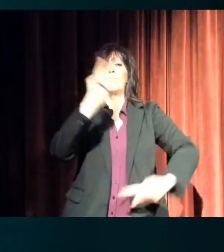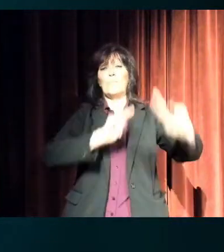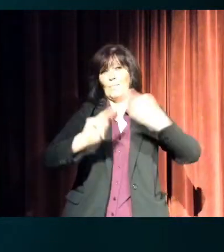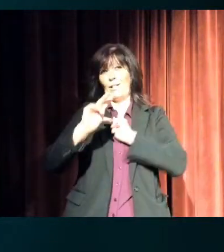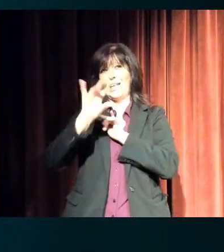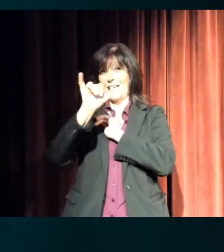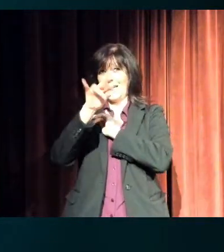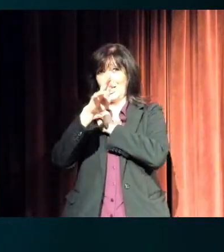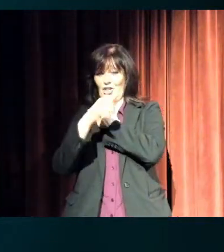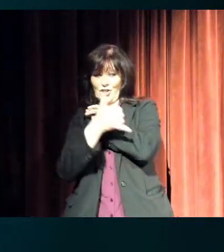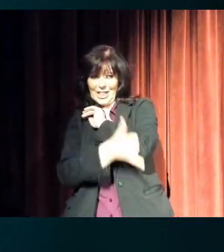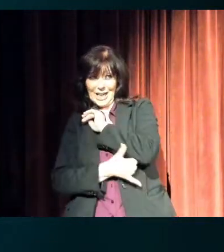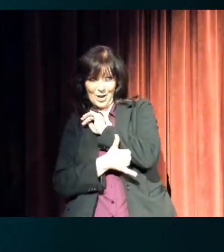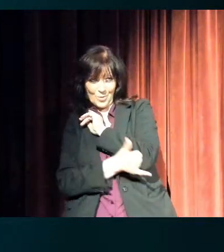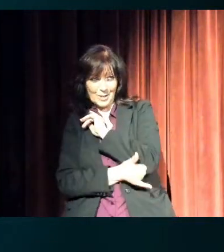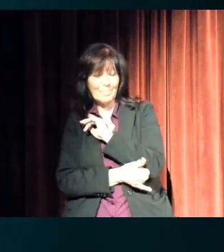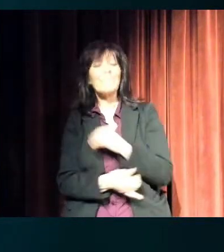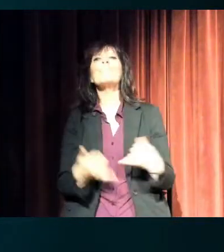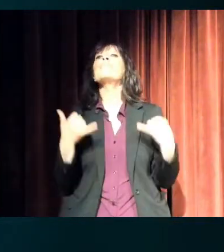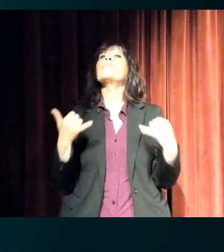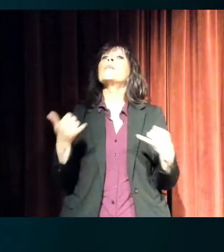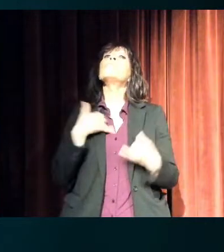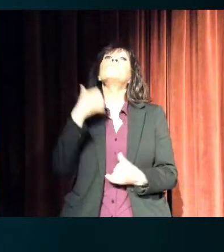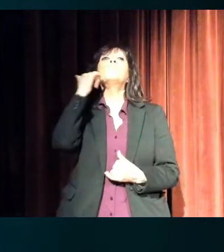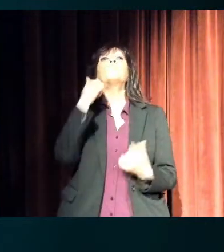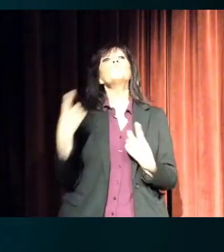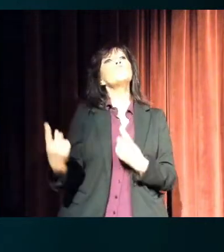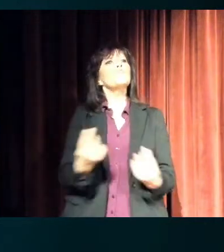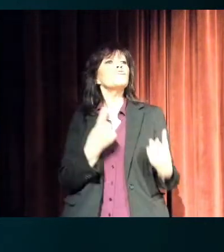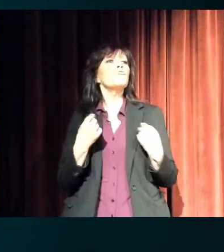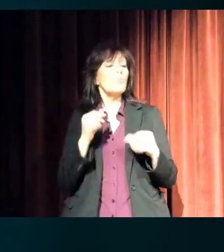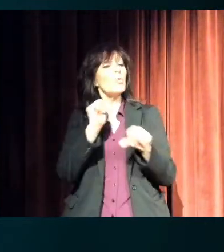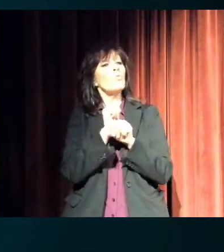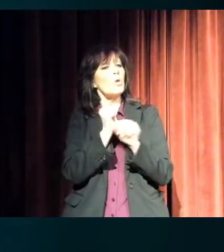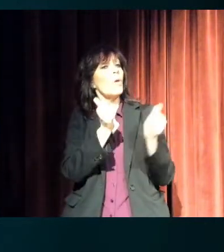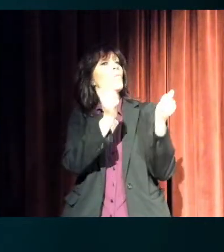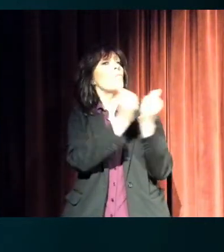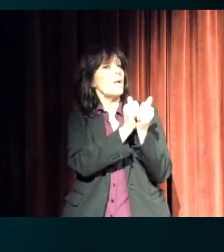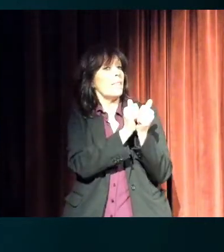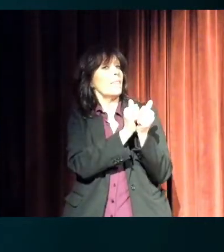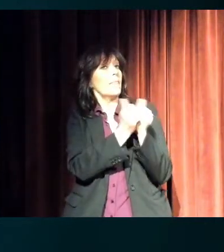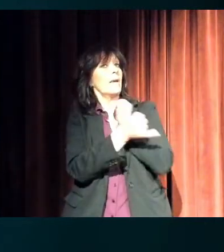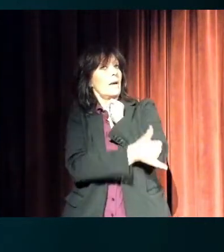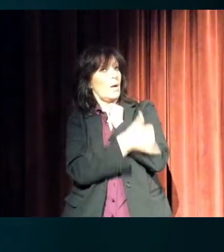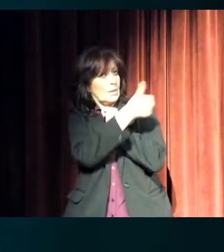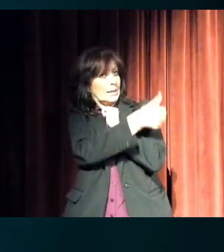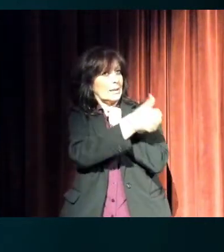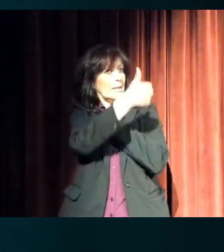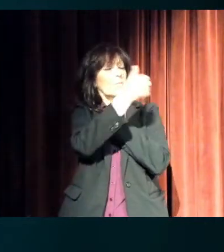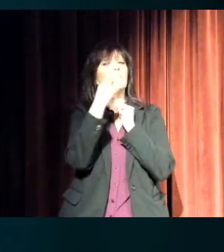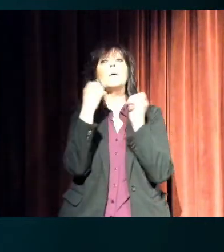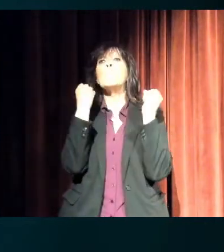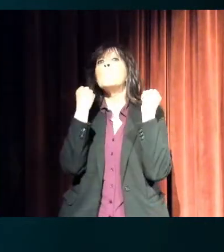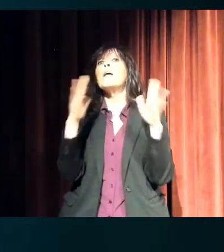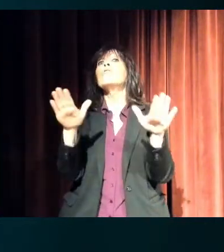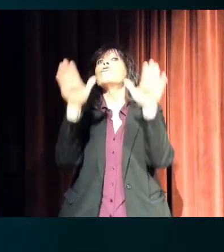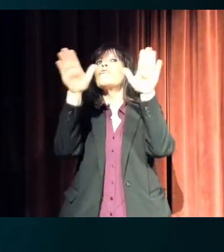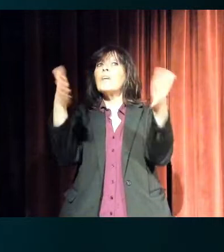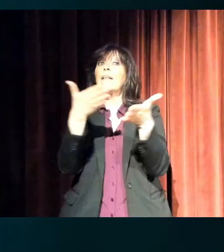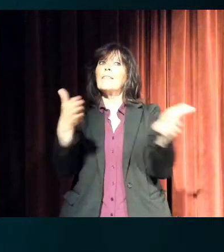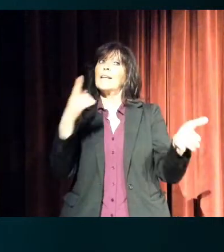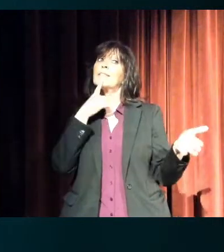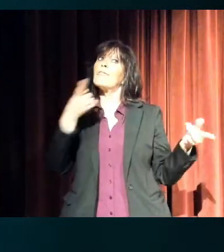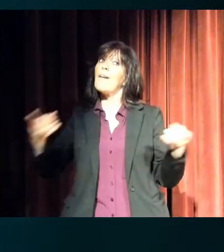County. Now, in my day-to-day role, working alongside our county executive, many great things are happening in